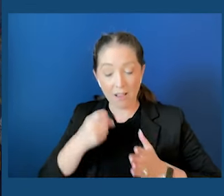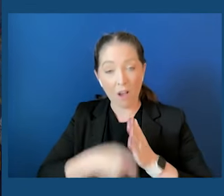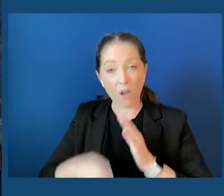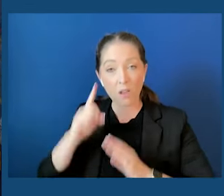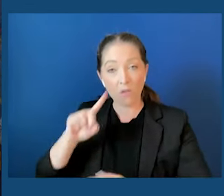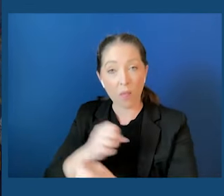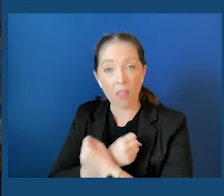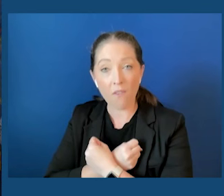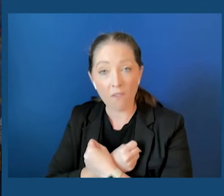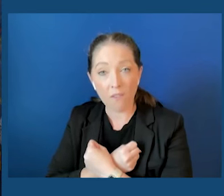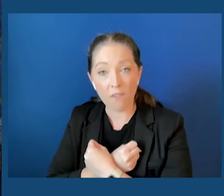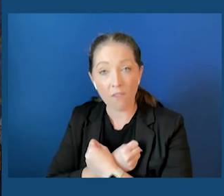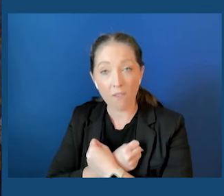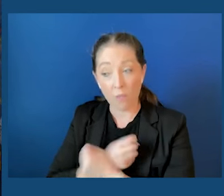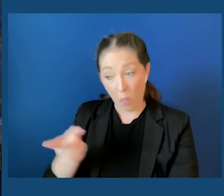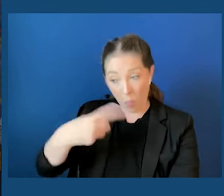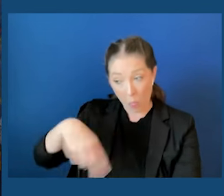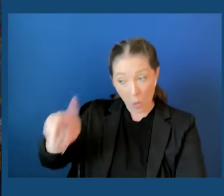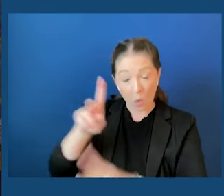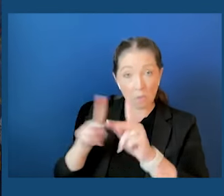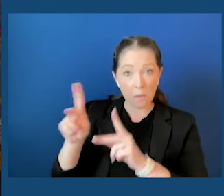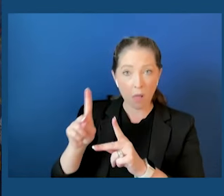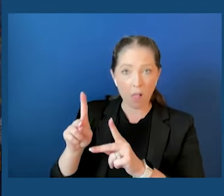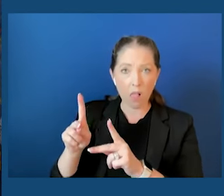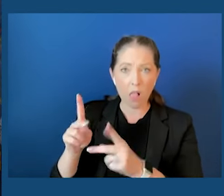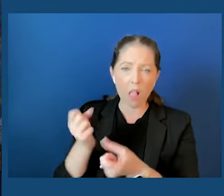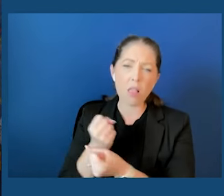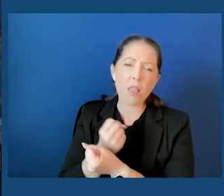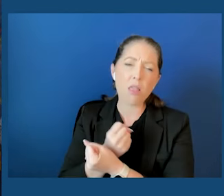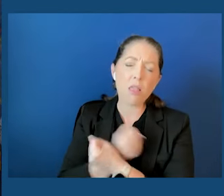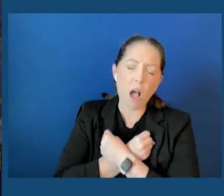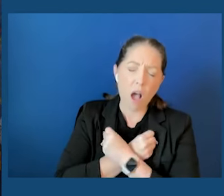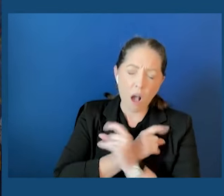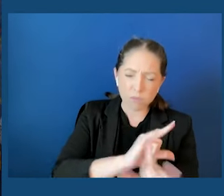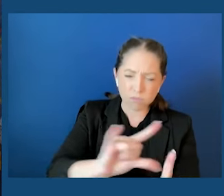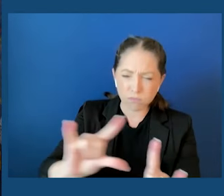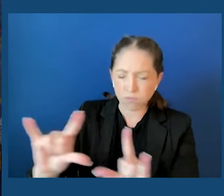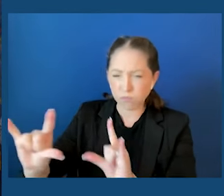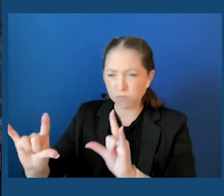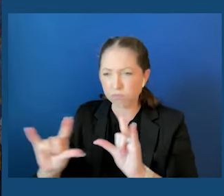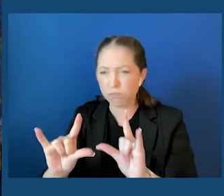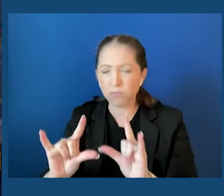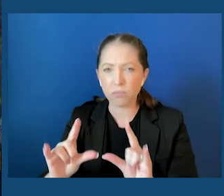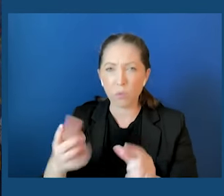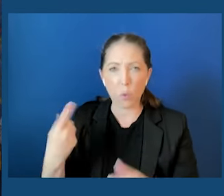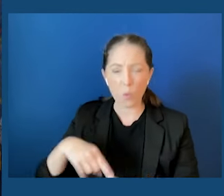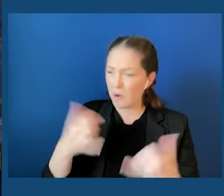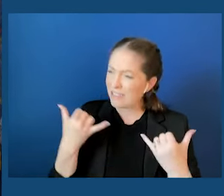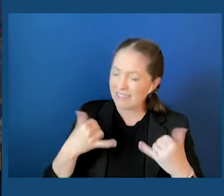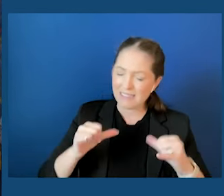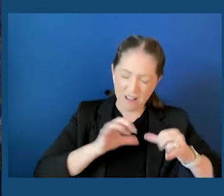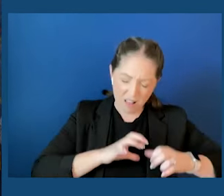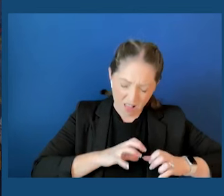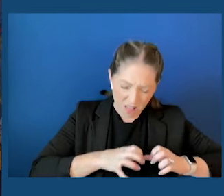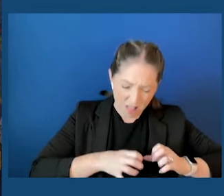These people were well-loved, gauged by the depth of grief that is still so palpable.